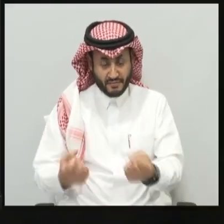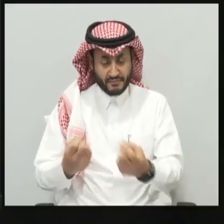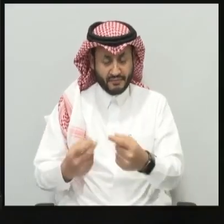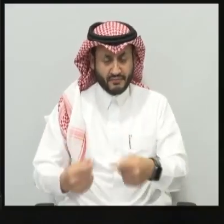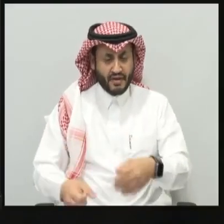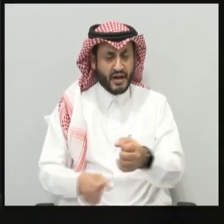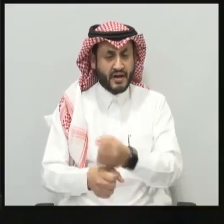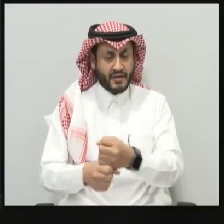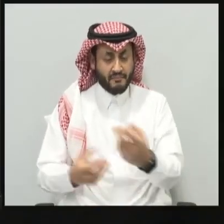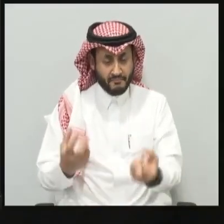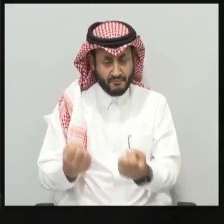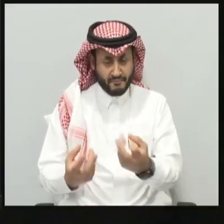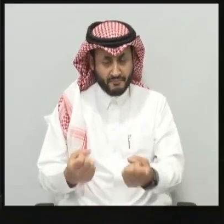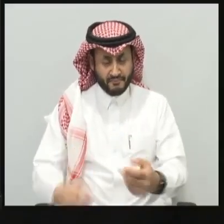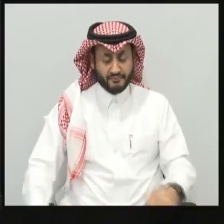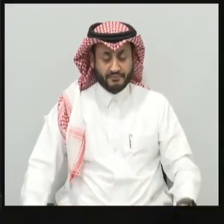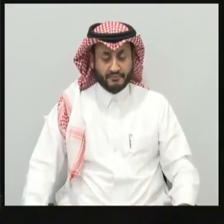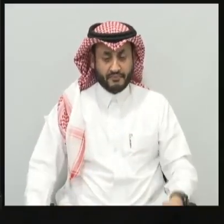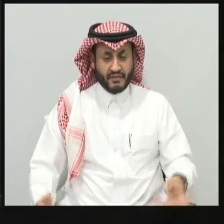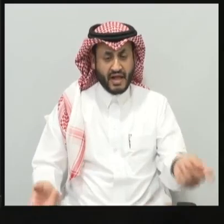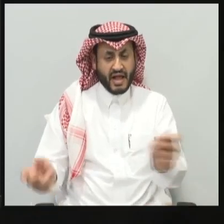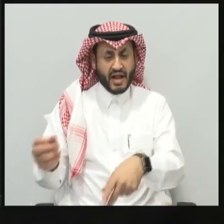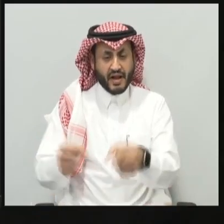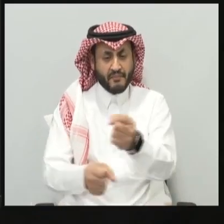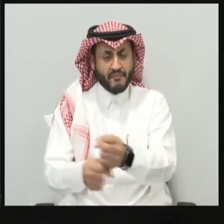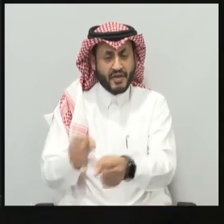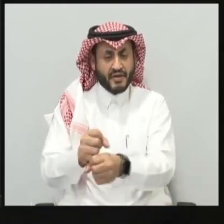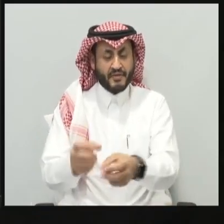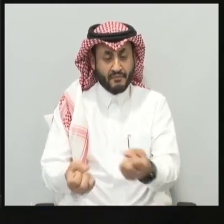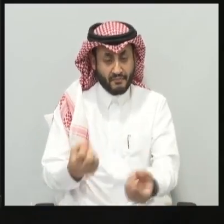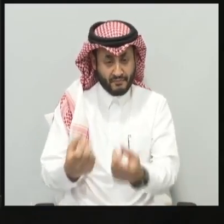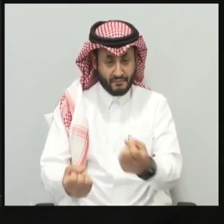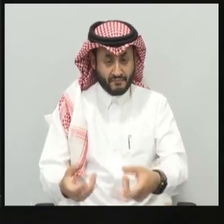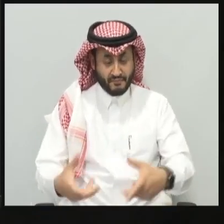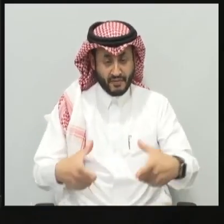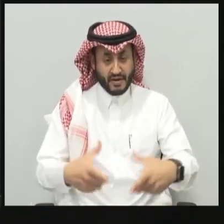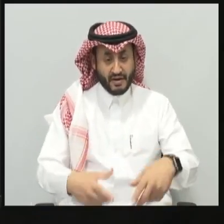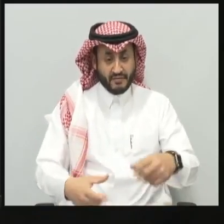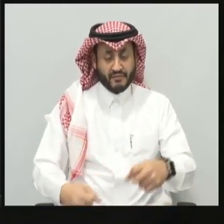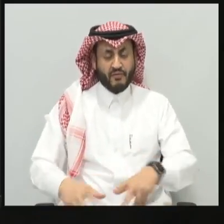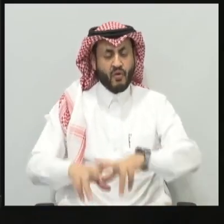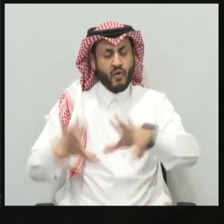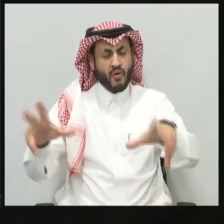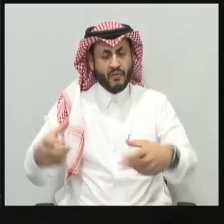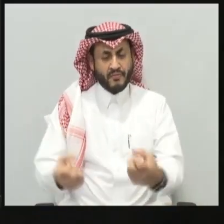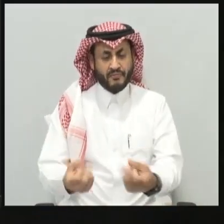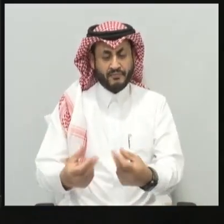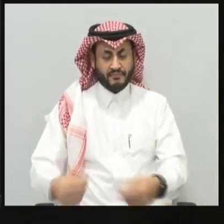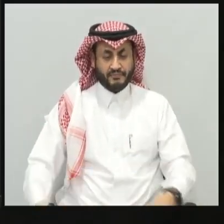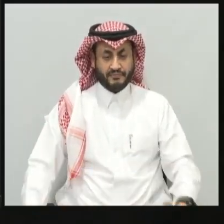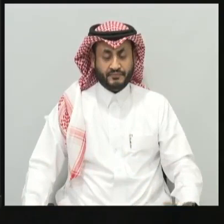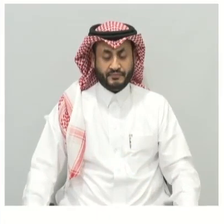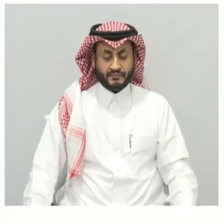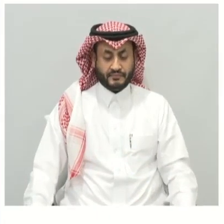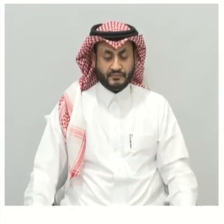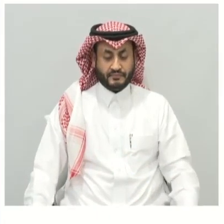in a kitchen. He makes food and he cooks dinner and all kinds of meal for his